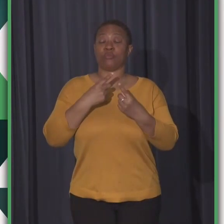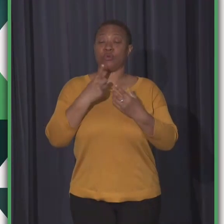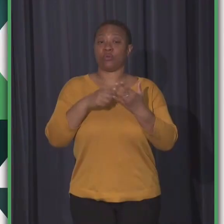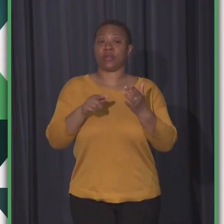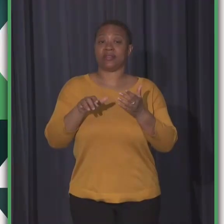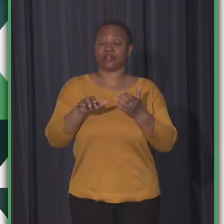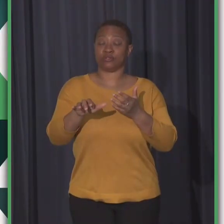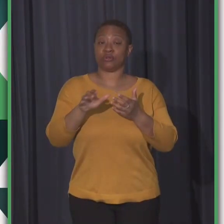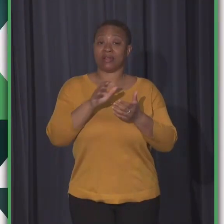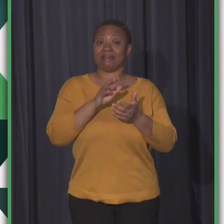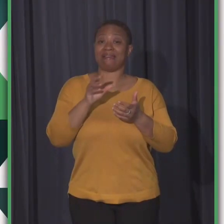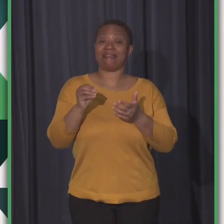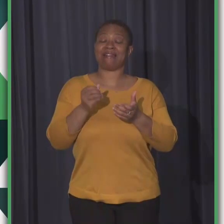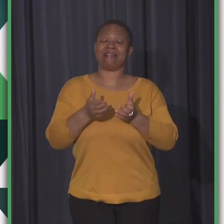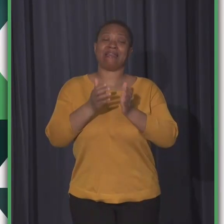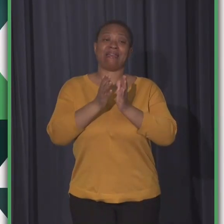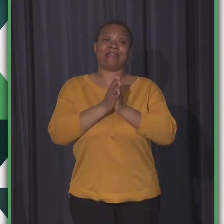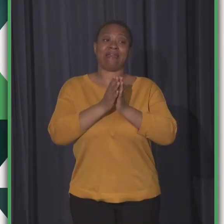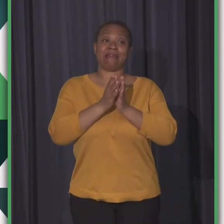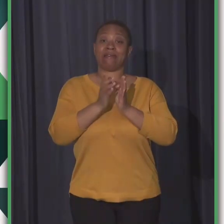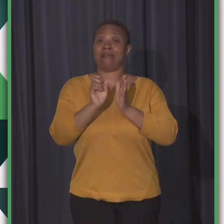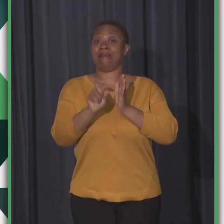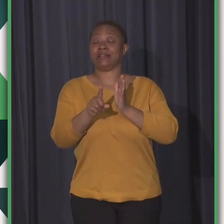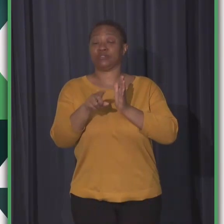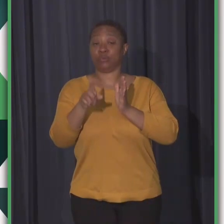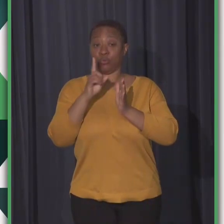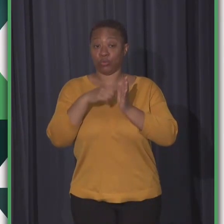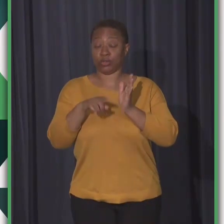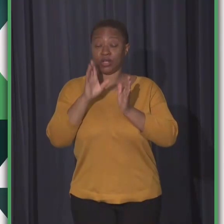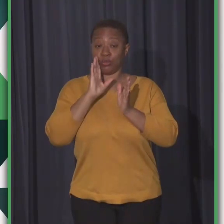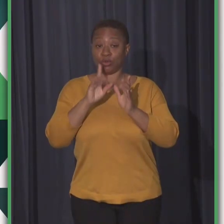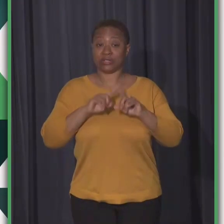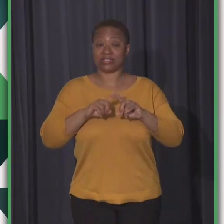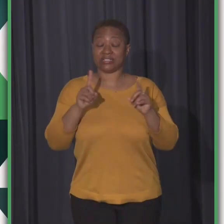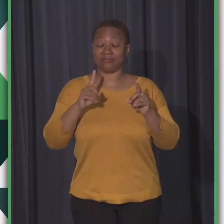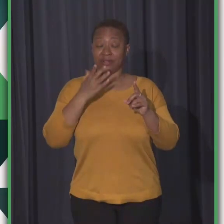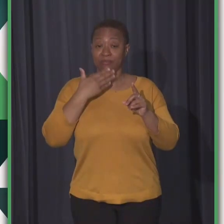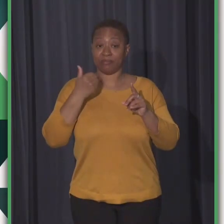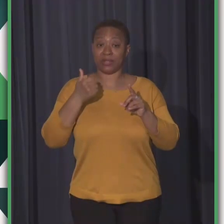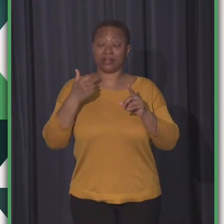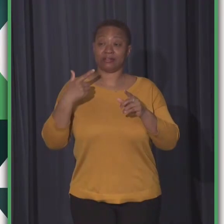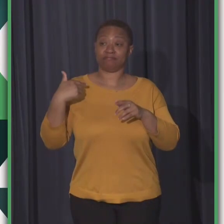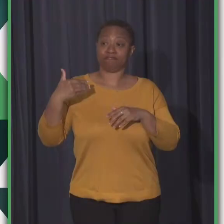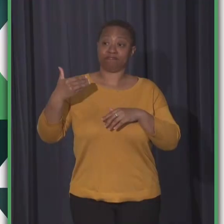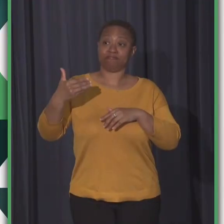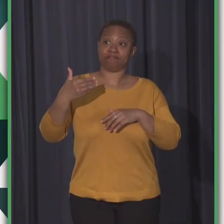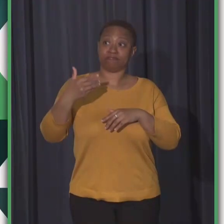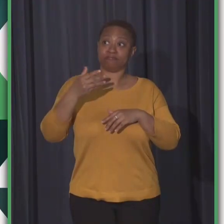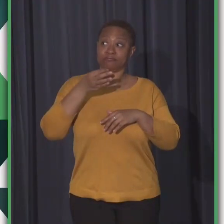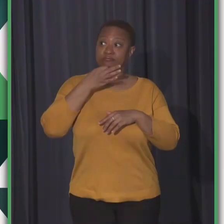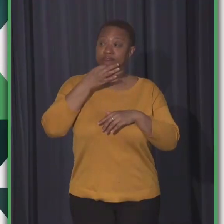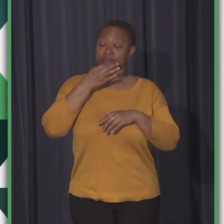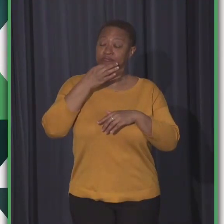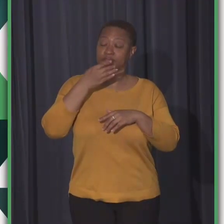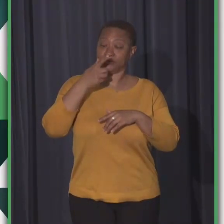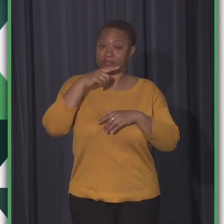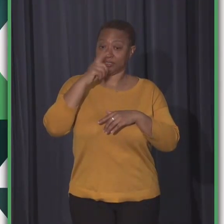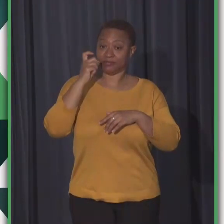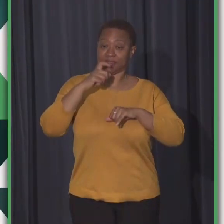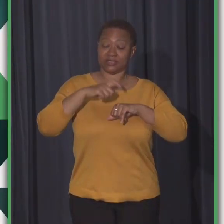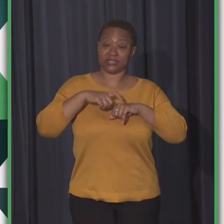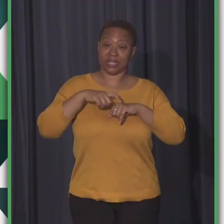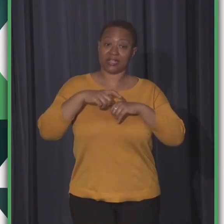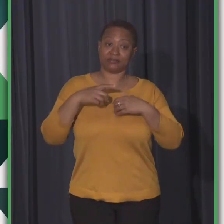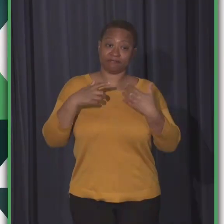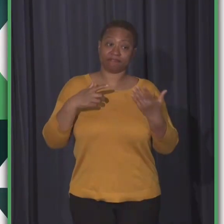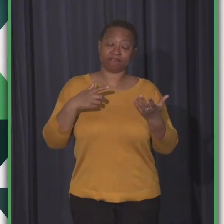and you might be able to ask them what they're going to do differently or better in the months to come, because it's getting, sort